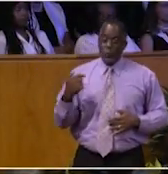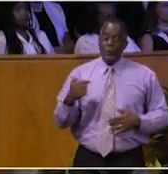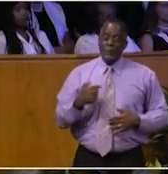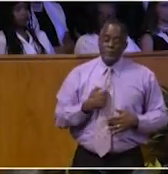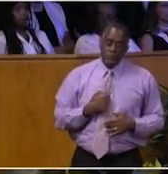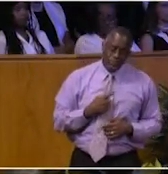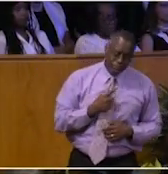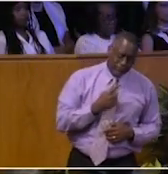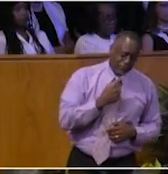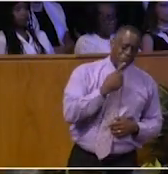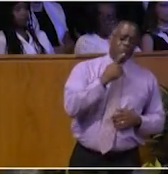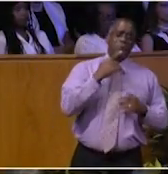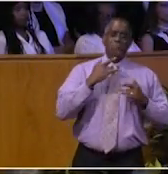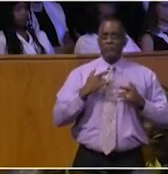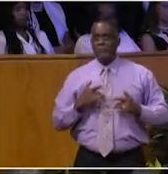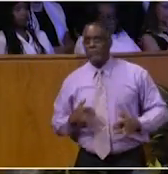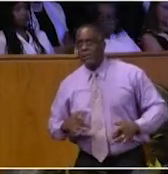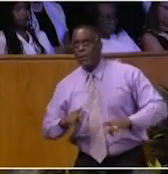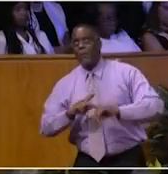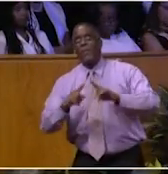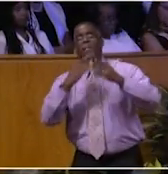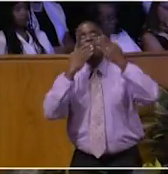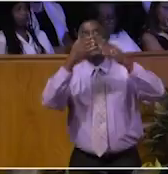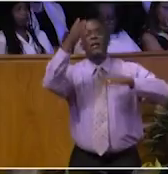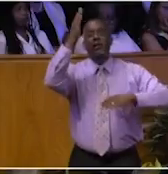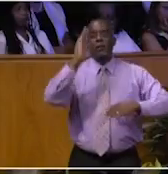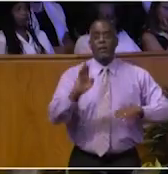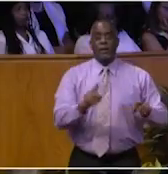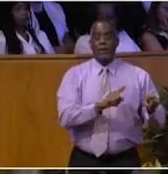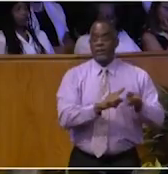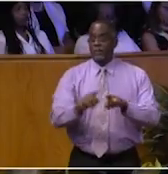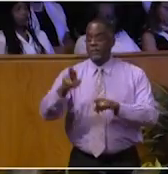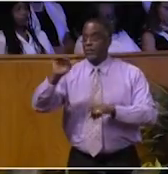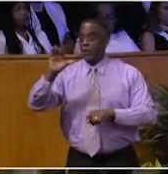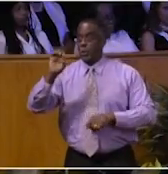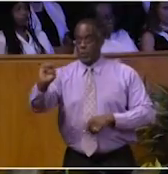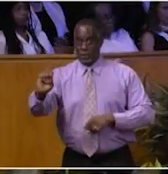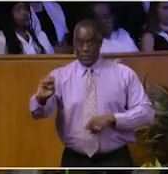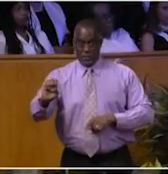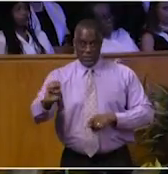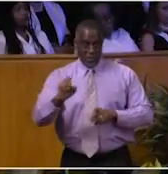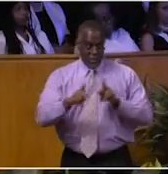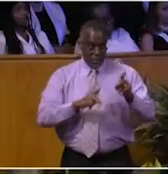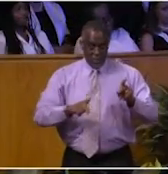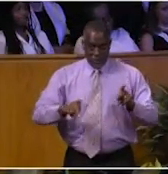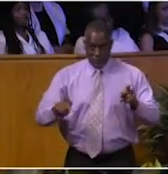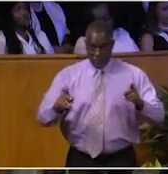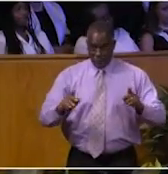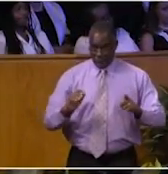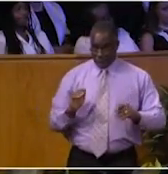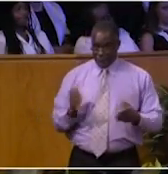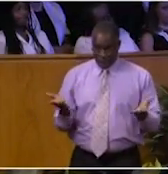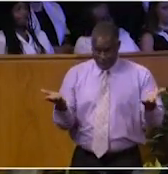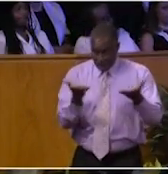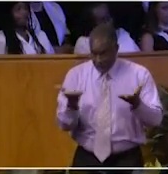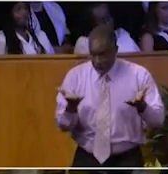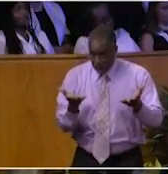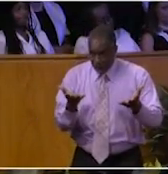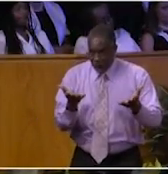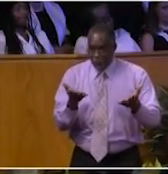setbacks. But great God from Zion, as a race of people, we have a testimony this morning